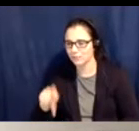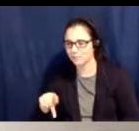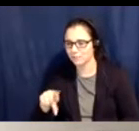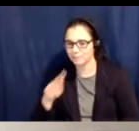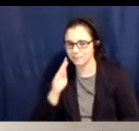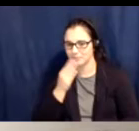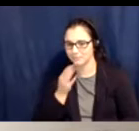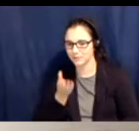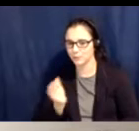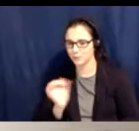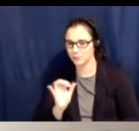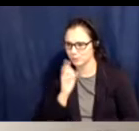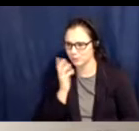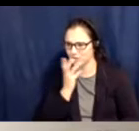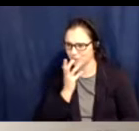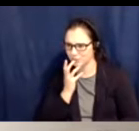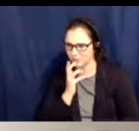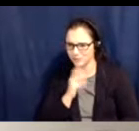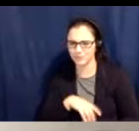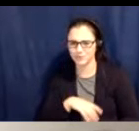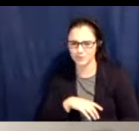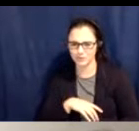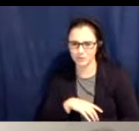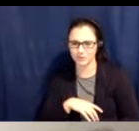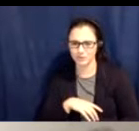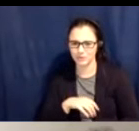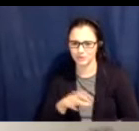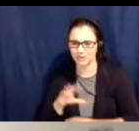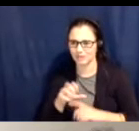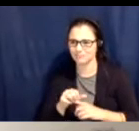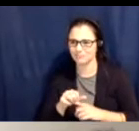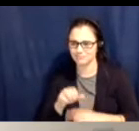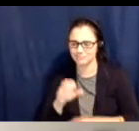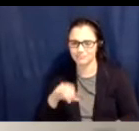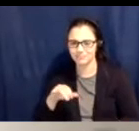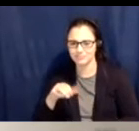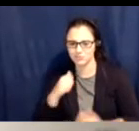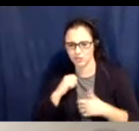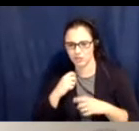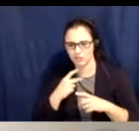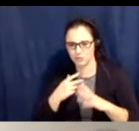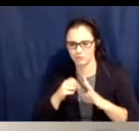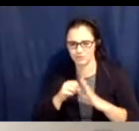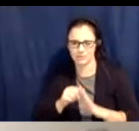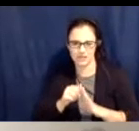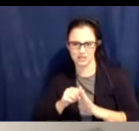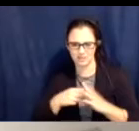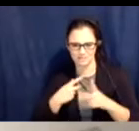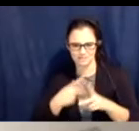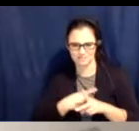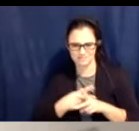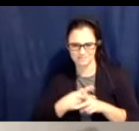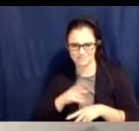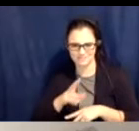that's amazing. And a Venus flytrap. Trying to figure the symbolism there, but